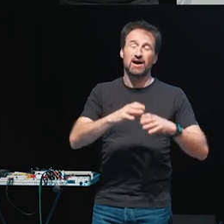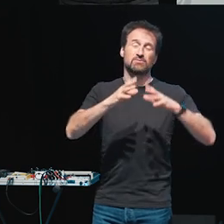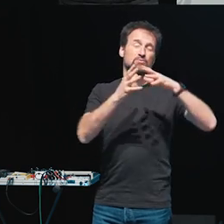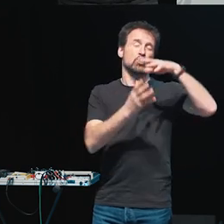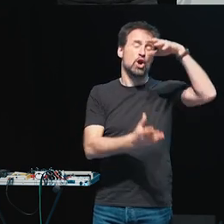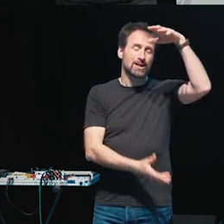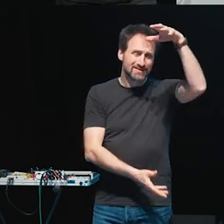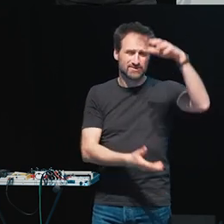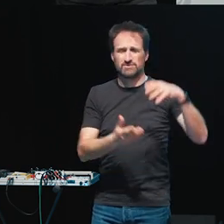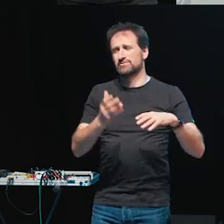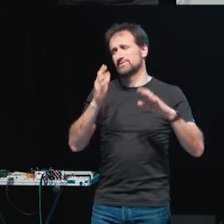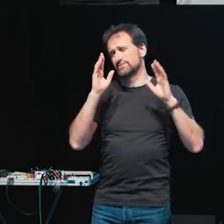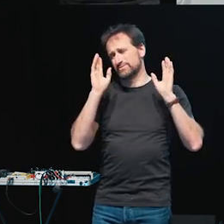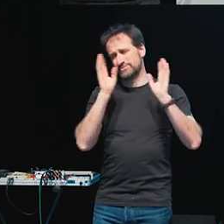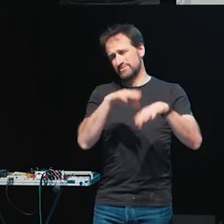nastiness of